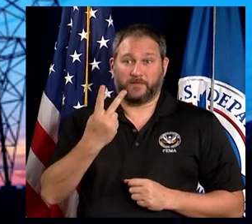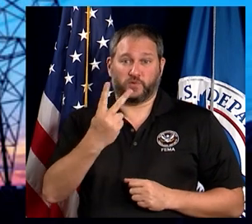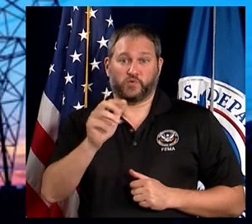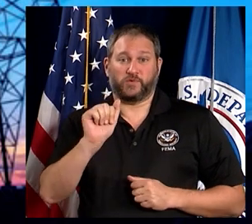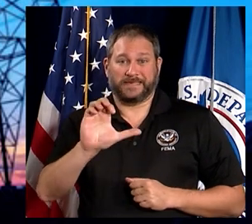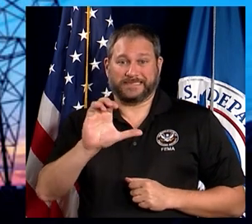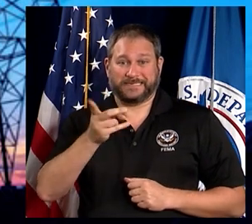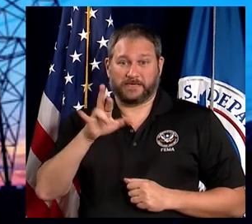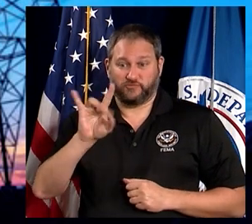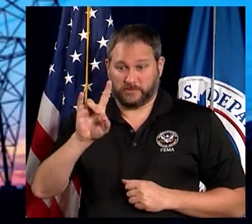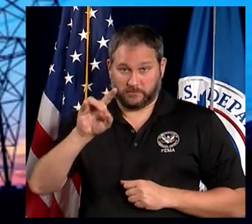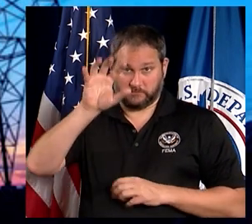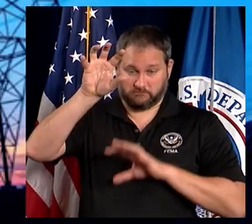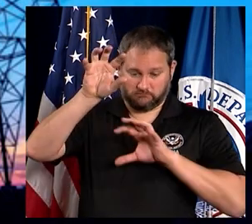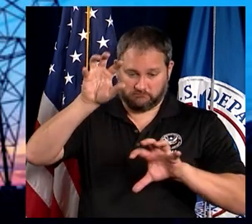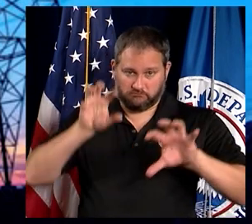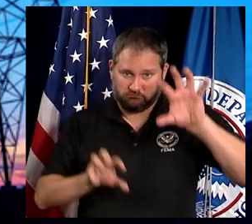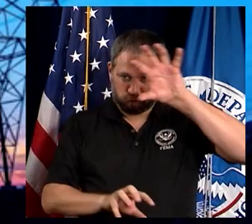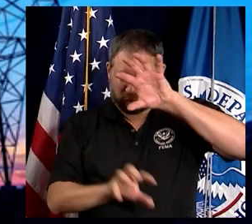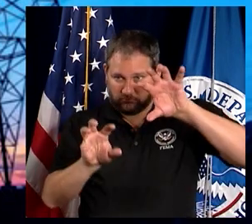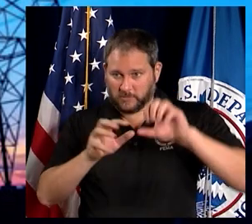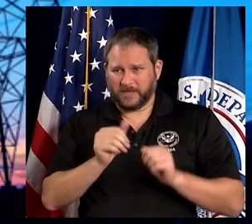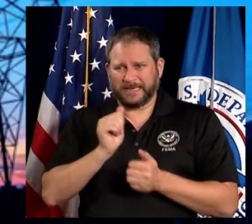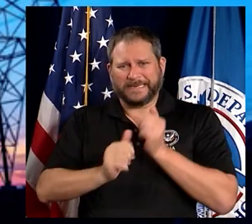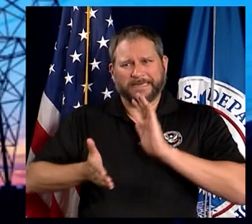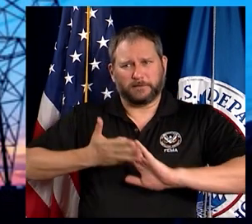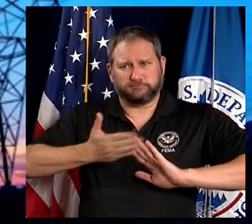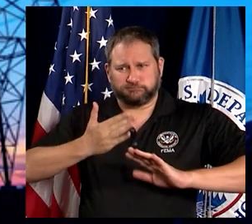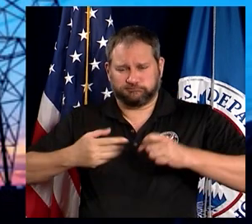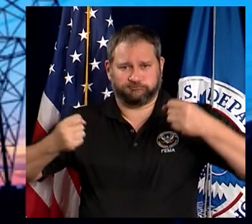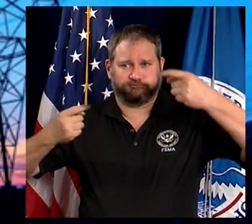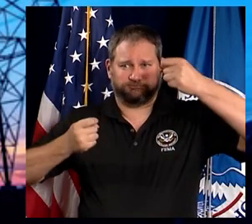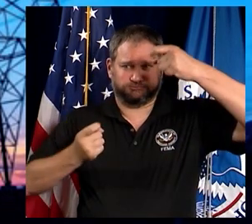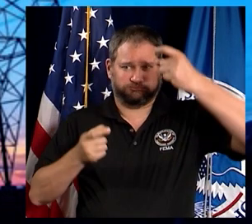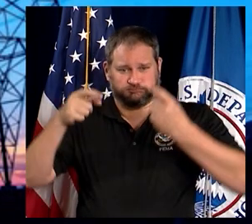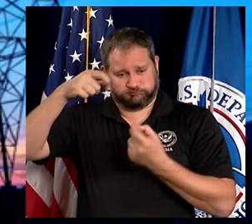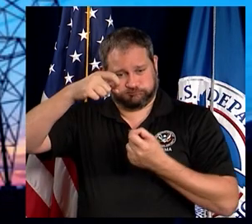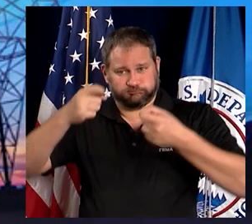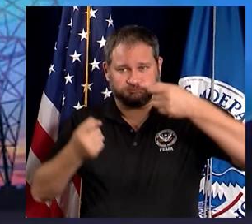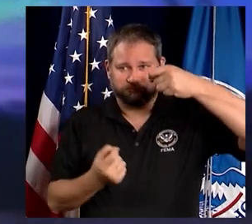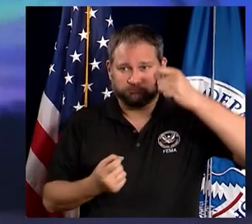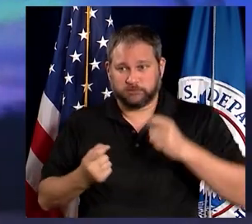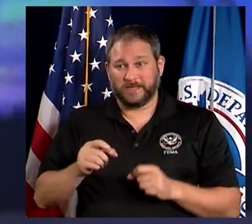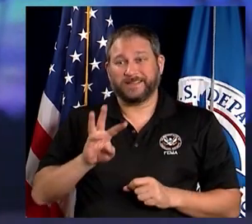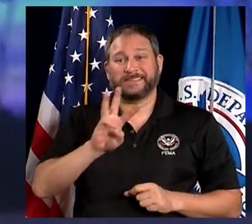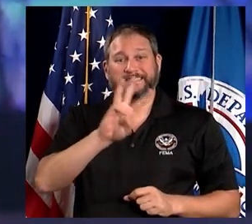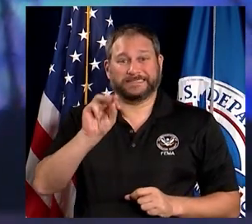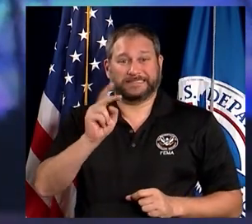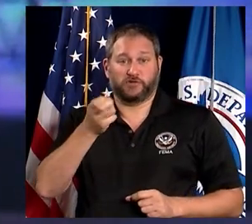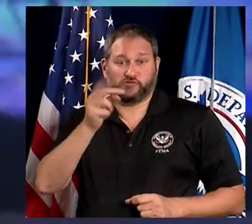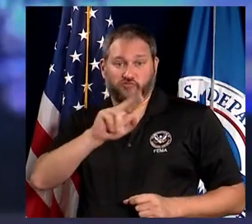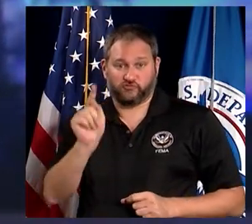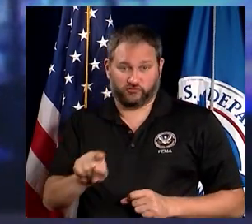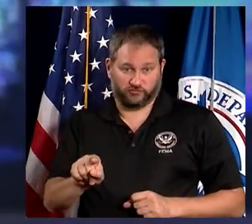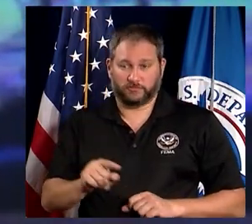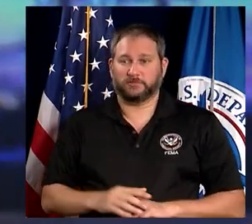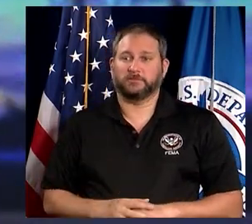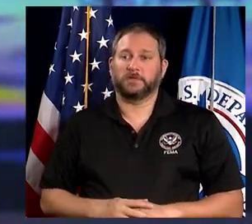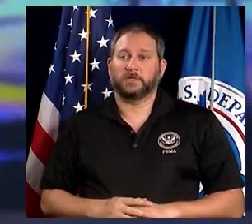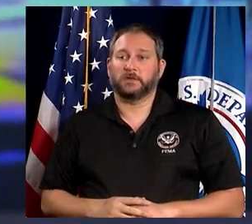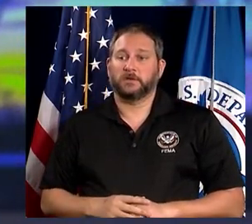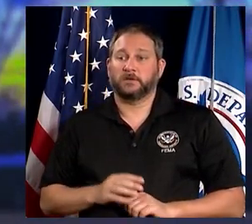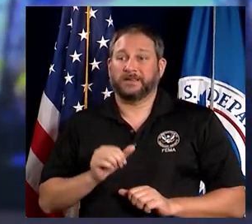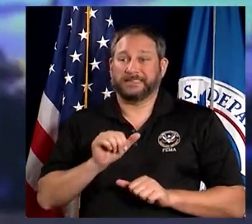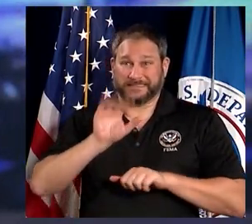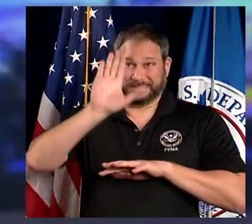each humming along at a synchronized frequency of 60 hertz. These continental grids are